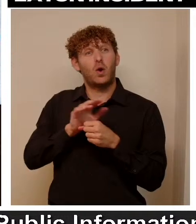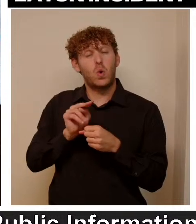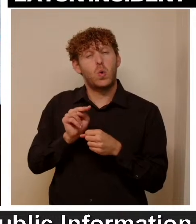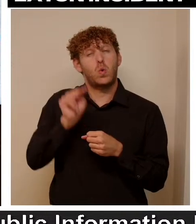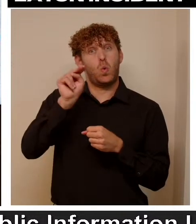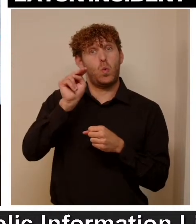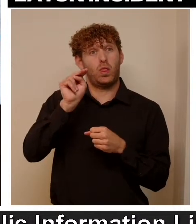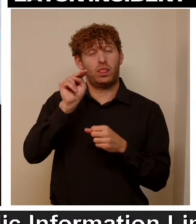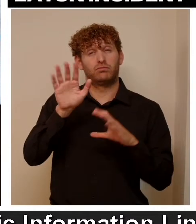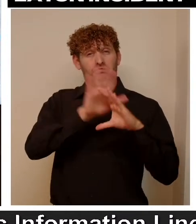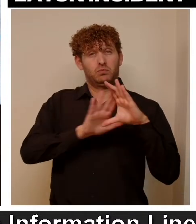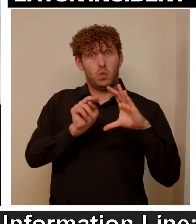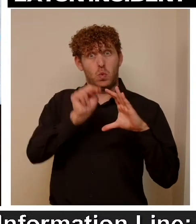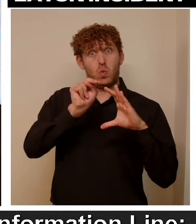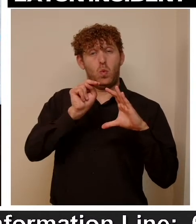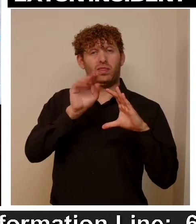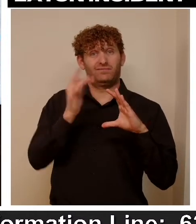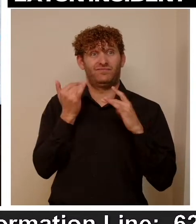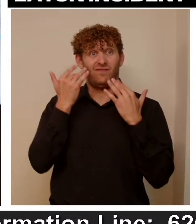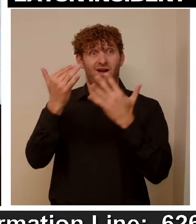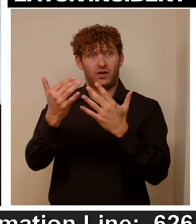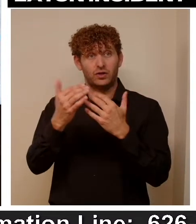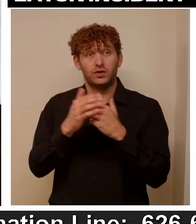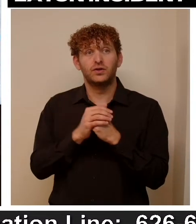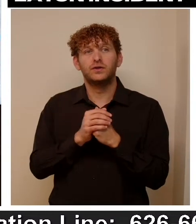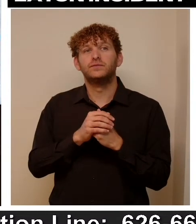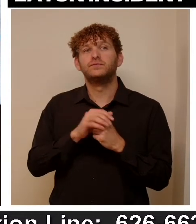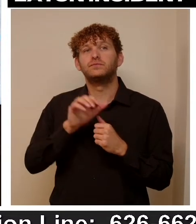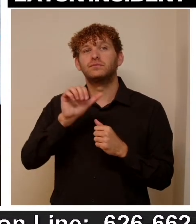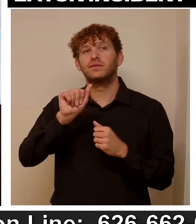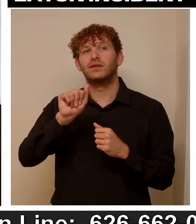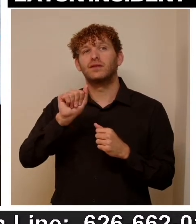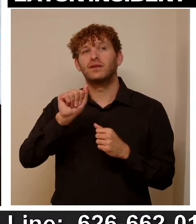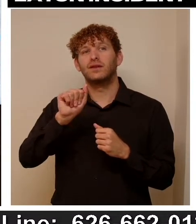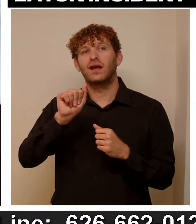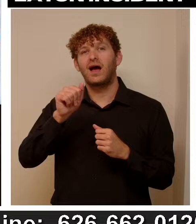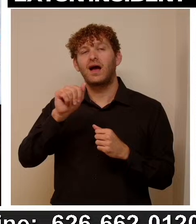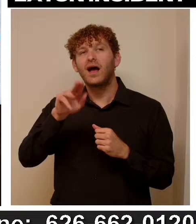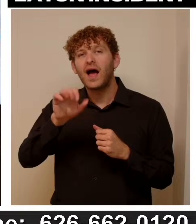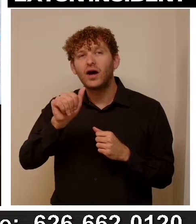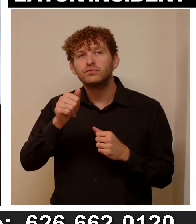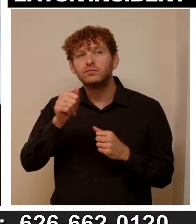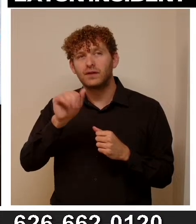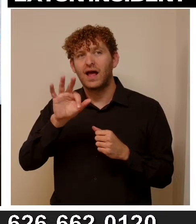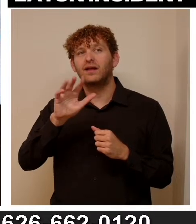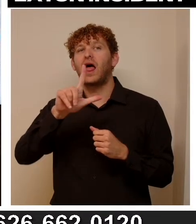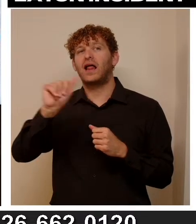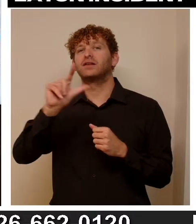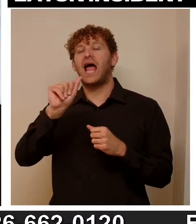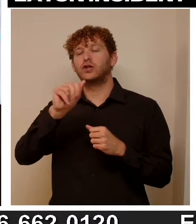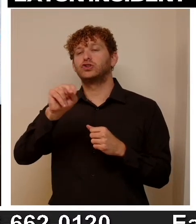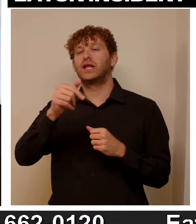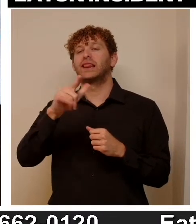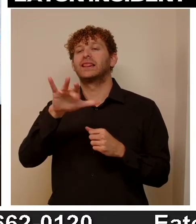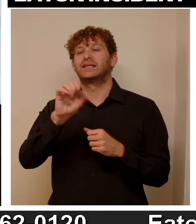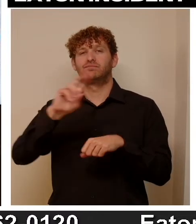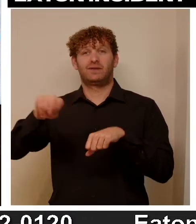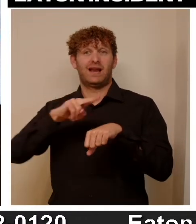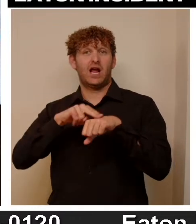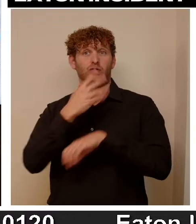the Angeles National Forest, and that area is still in a forest closure until January 24th. Thank you and have a good